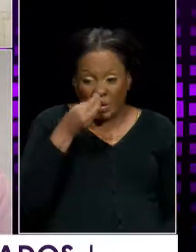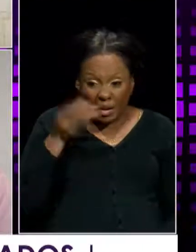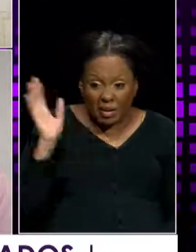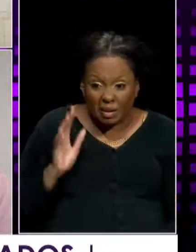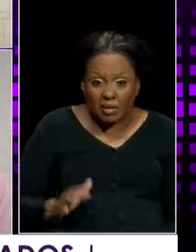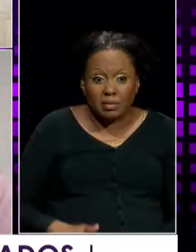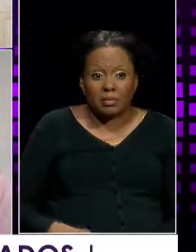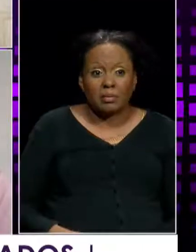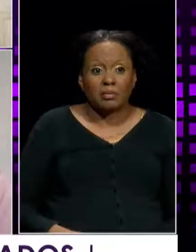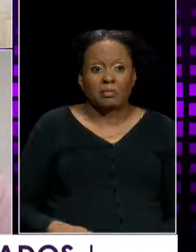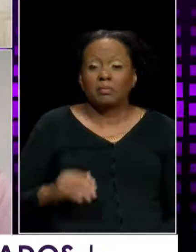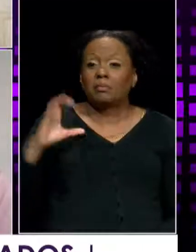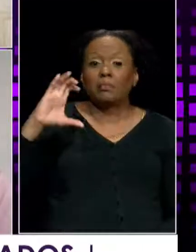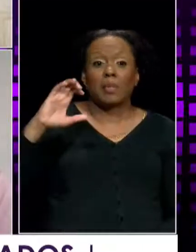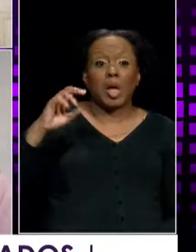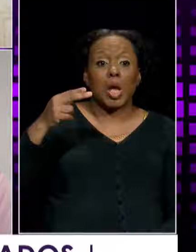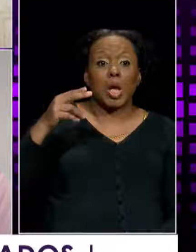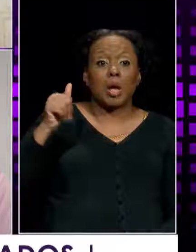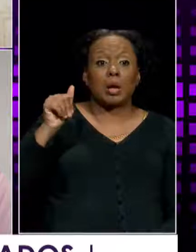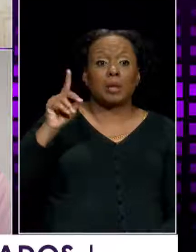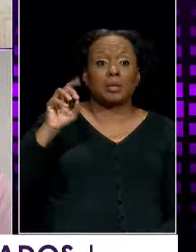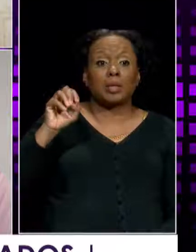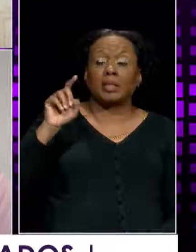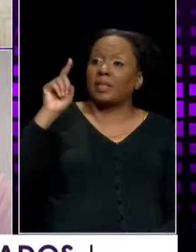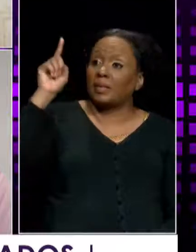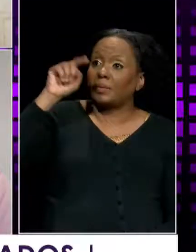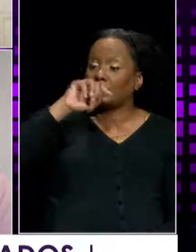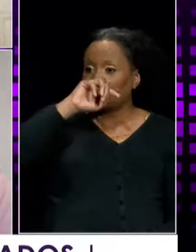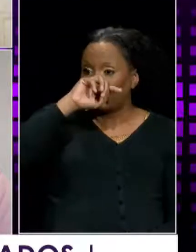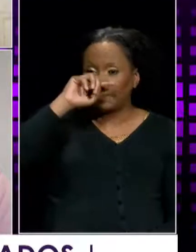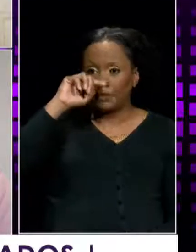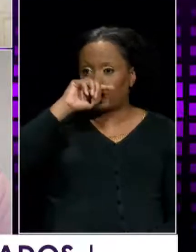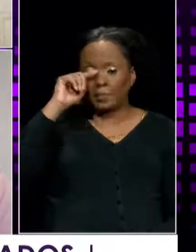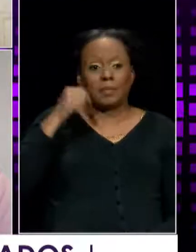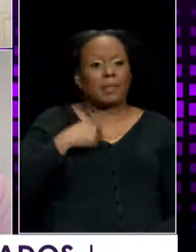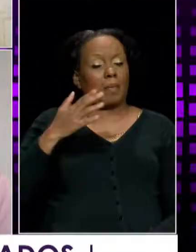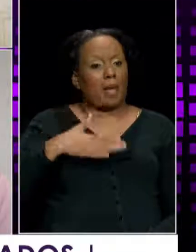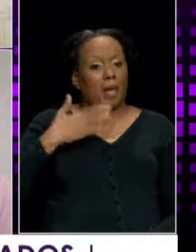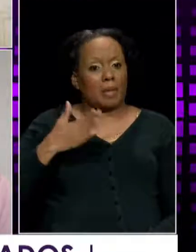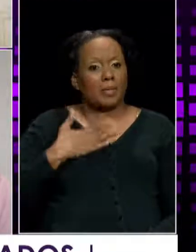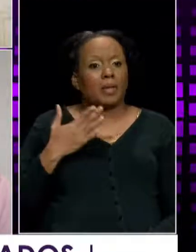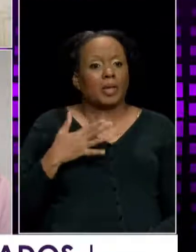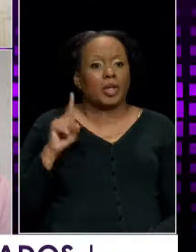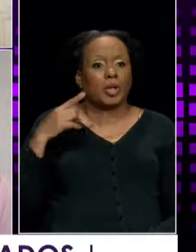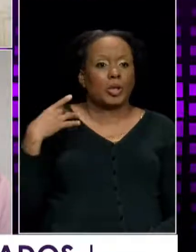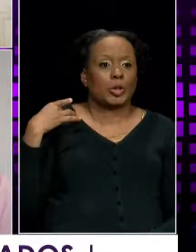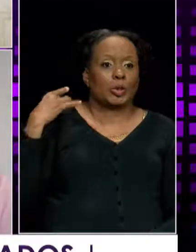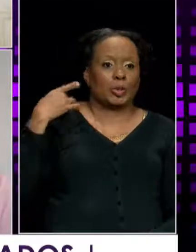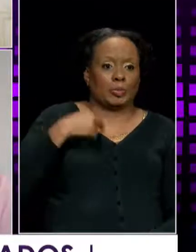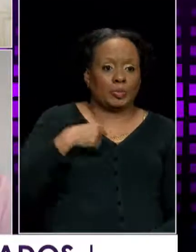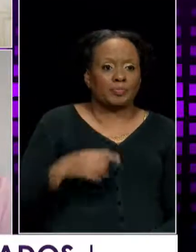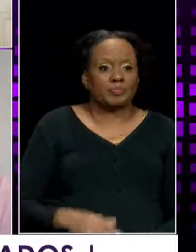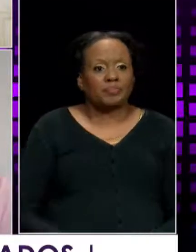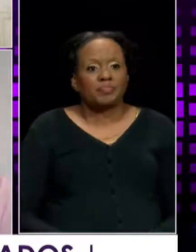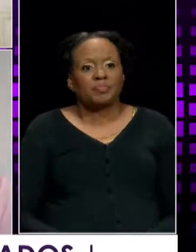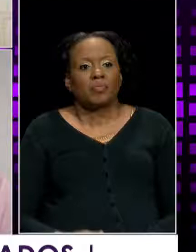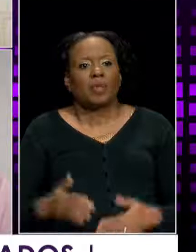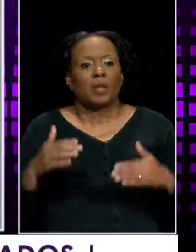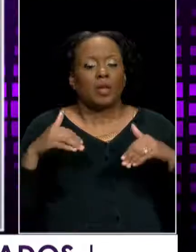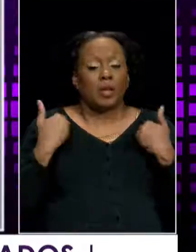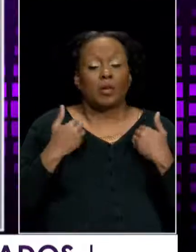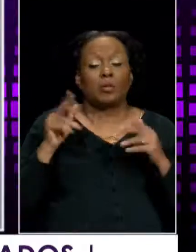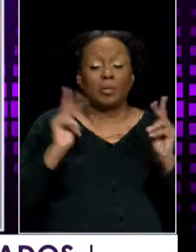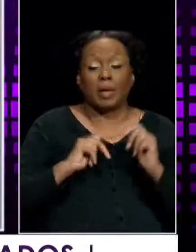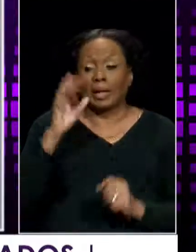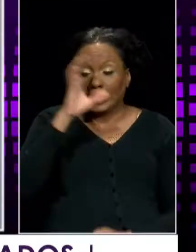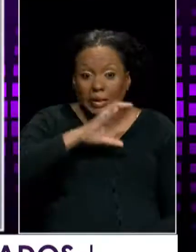you think the situation is? I am so happy that you chose me. Yes, please. I can tell you for sure that young people are looking for jobs. But